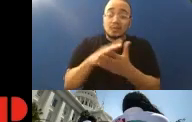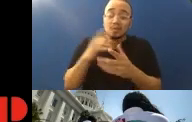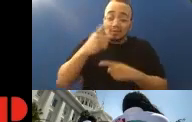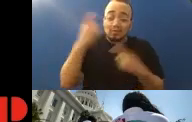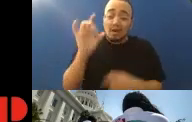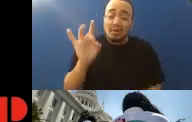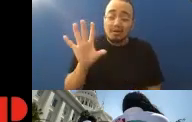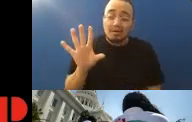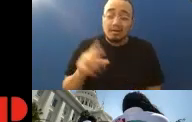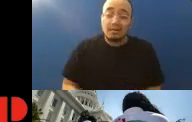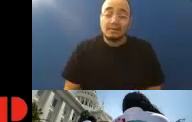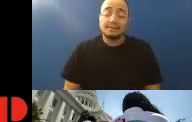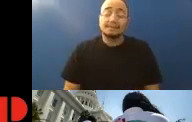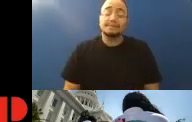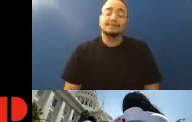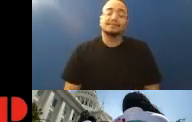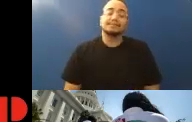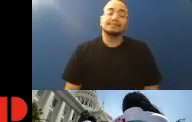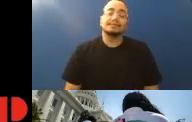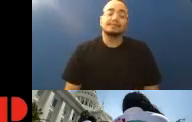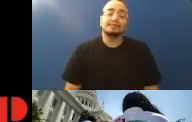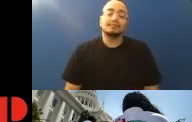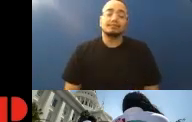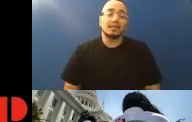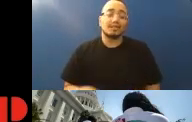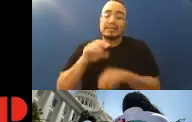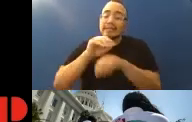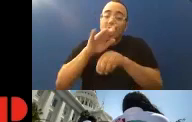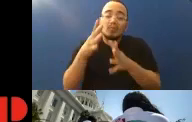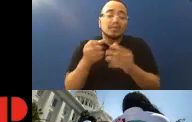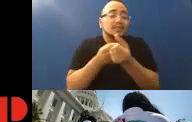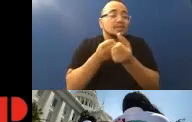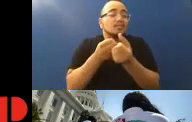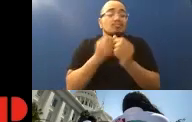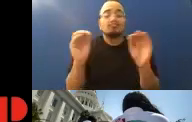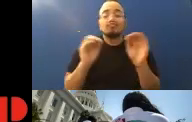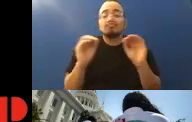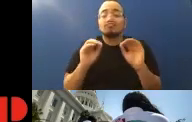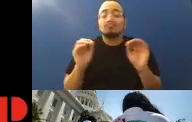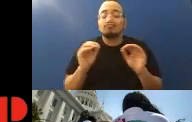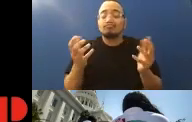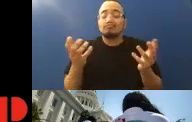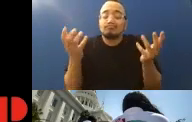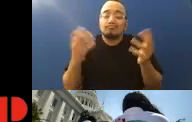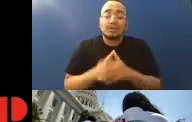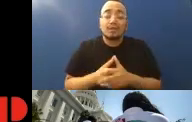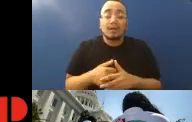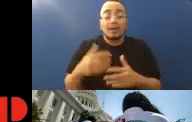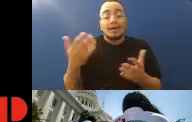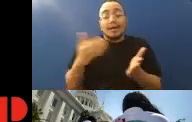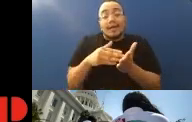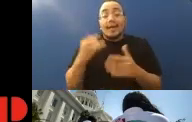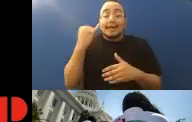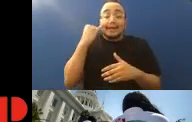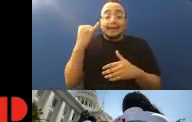happened to me, and like not even get like support for that. Because we think, again, like gender violence only means if you die. If